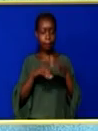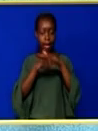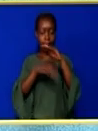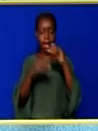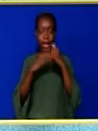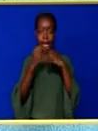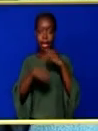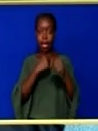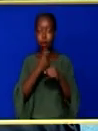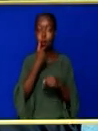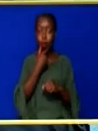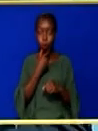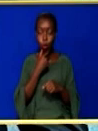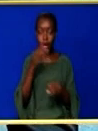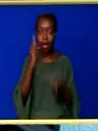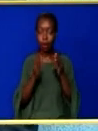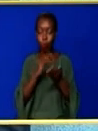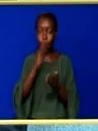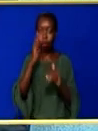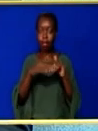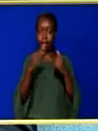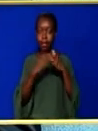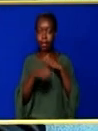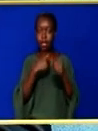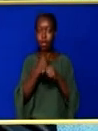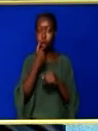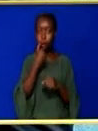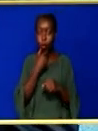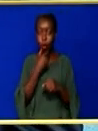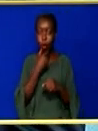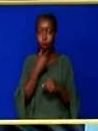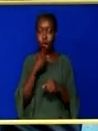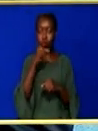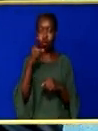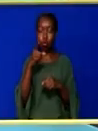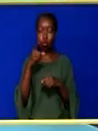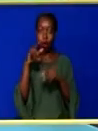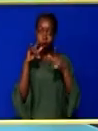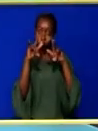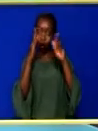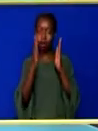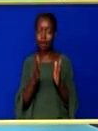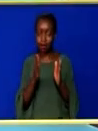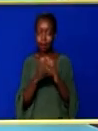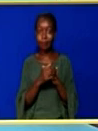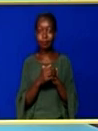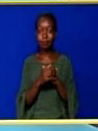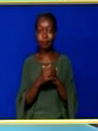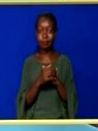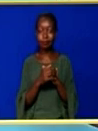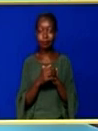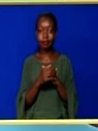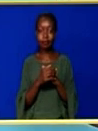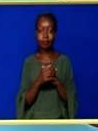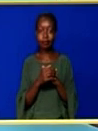of age. So if you are more than 8 years of age, you are now a foreigner. Officially, now they're looking for how they can be able to... yes. To